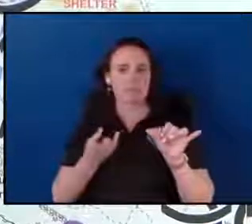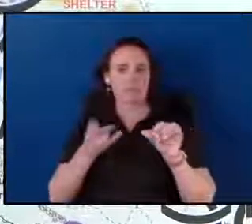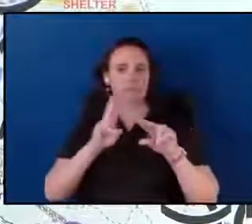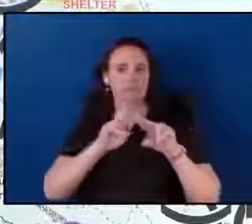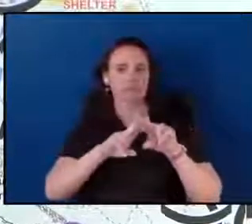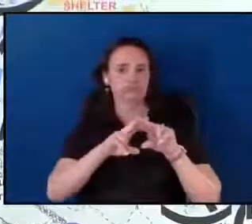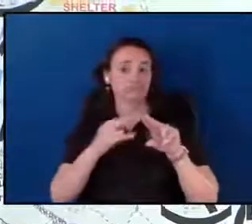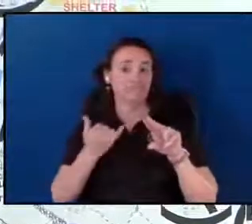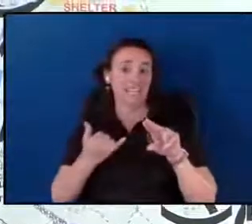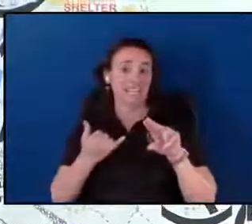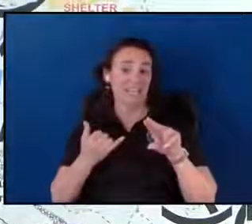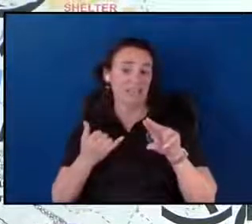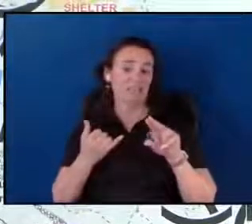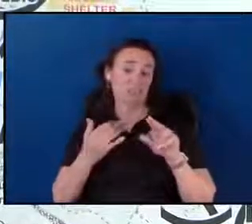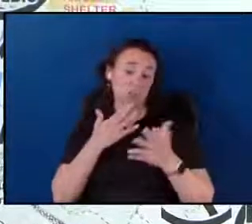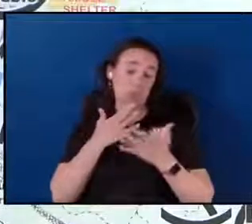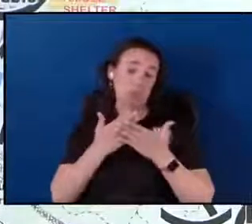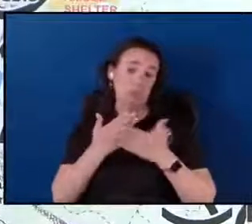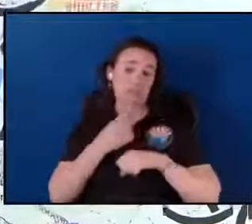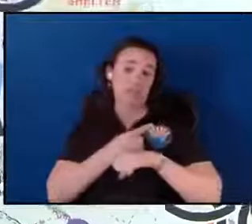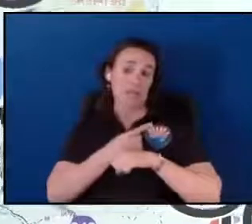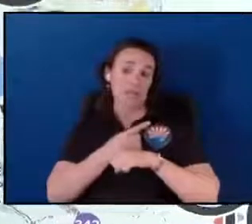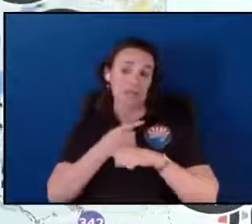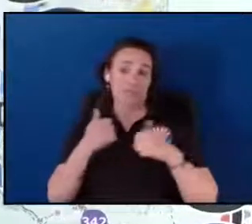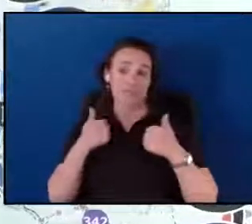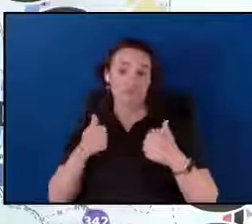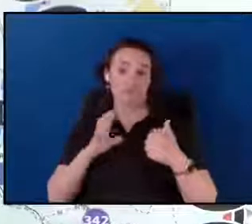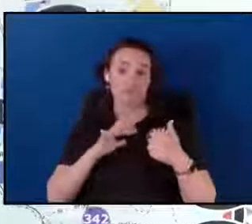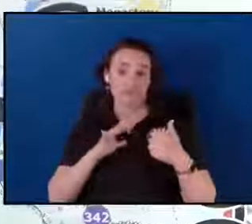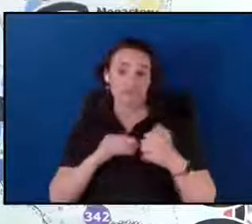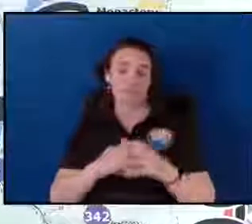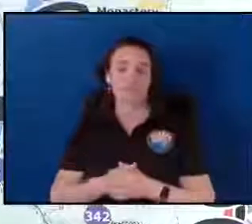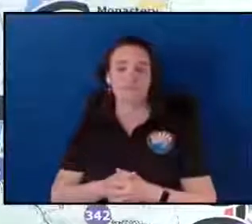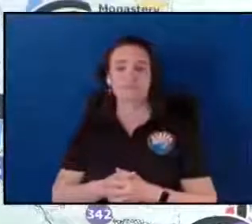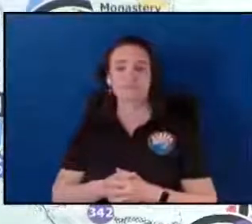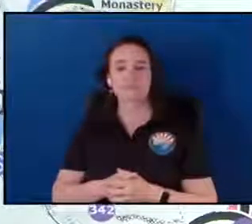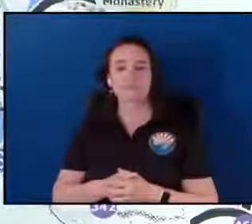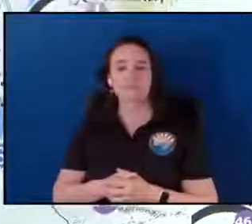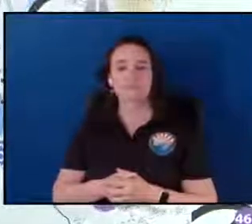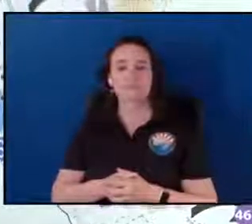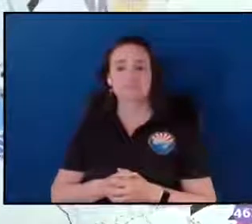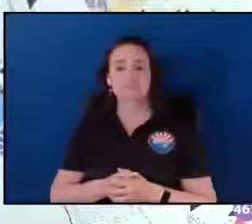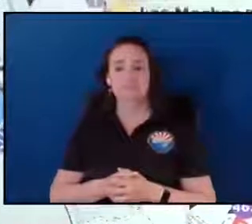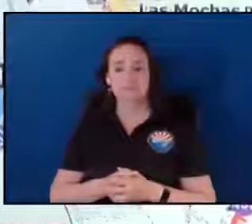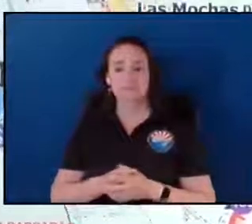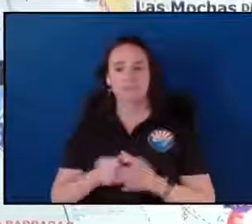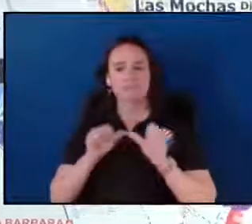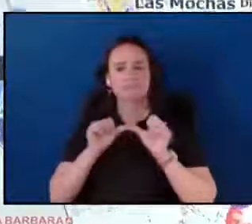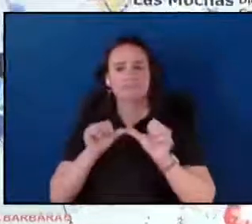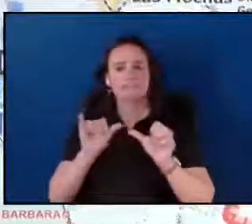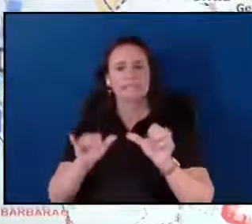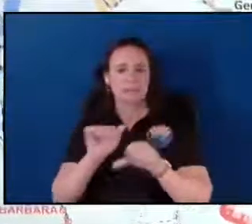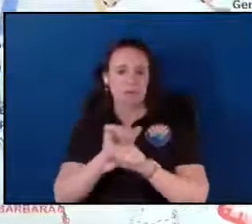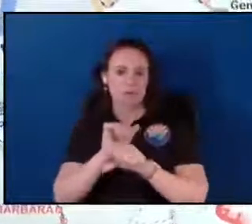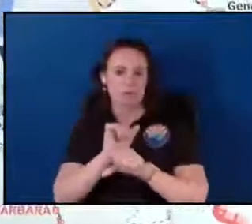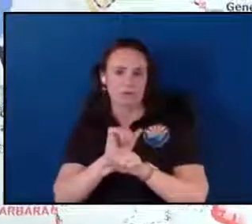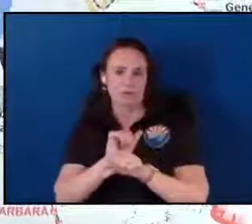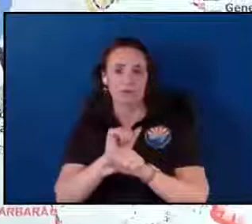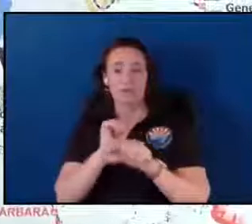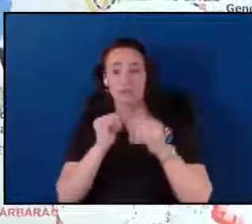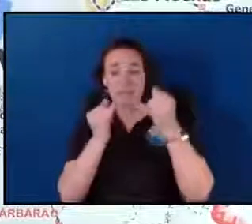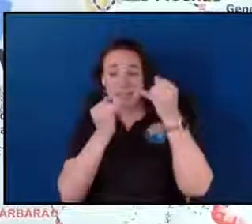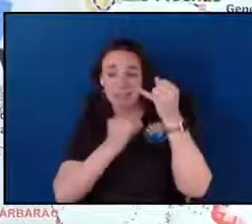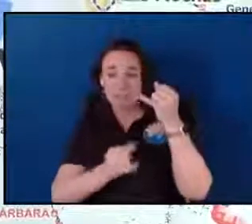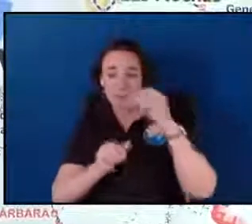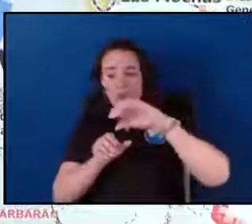know, that's a good day. And they're continuing to do that work, recognize that the quicker that we get all this line secured, then the safer it'll be for